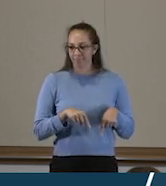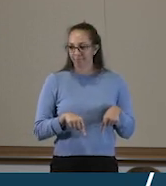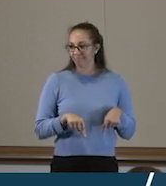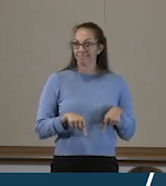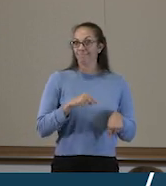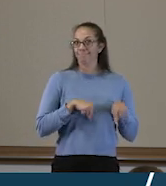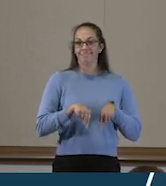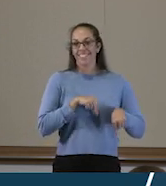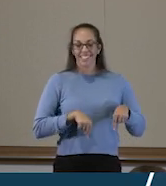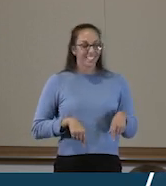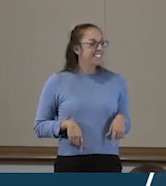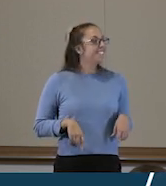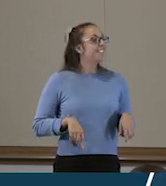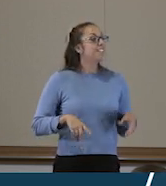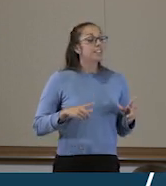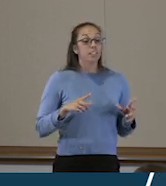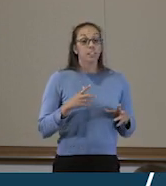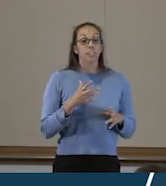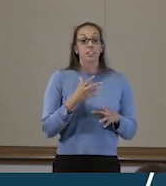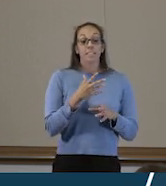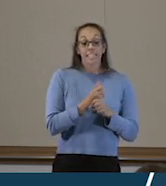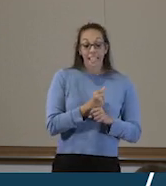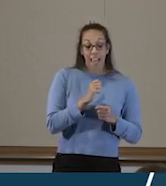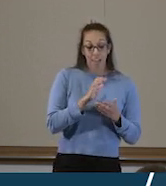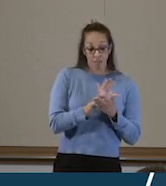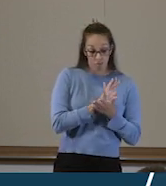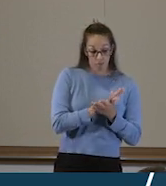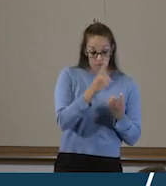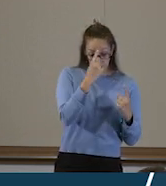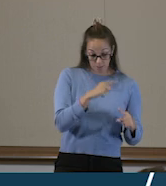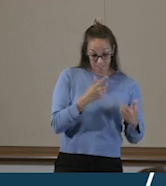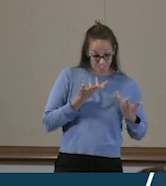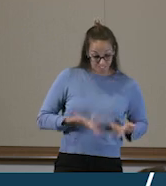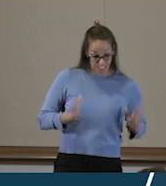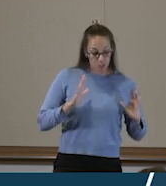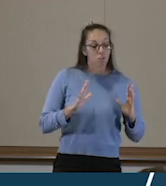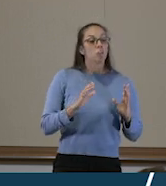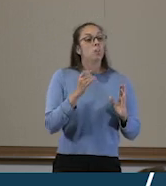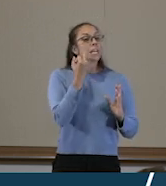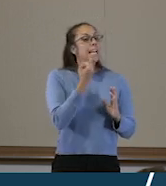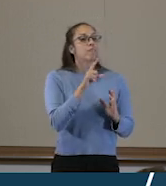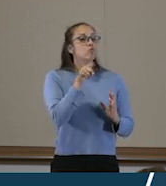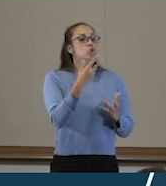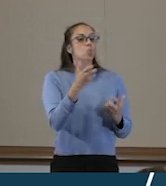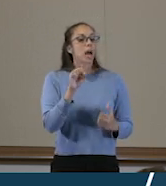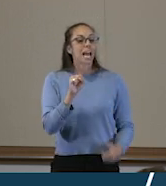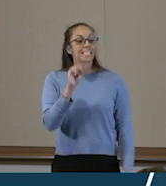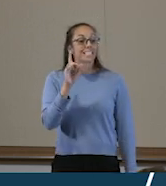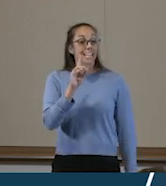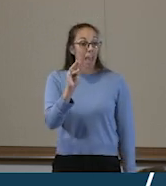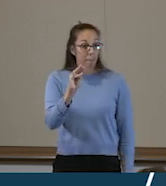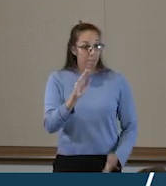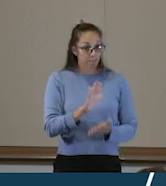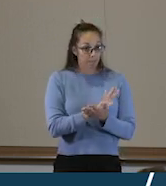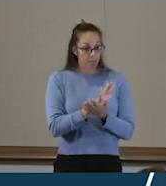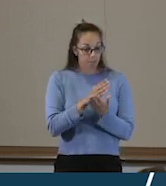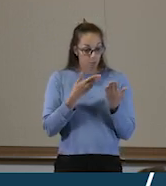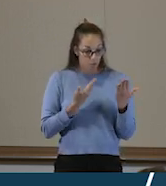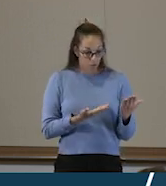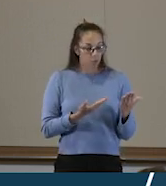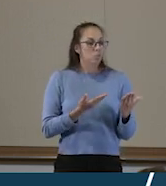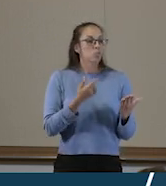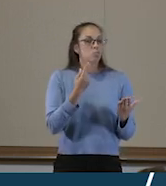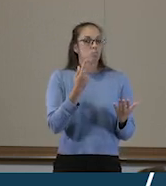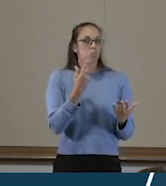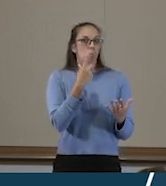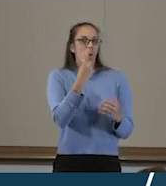as to get the document completed, if you just do the SDM agreement and say it takes, we do it all in one appointment,